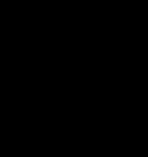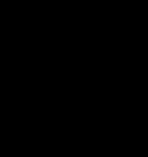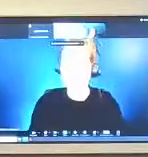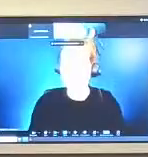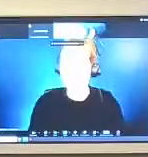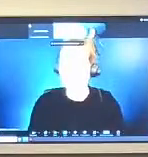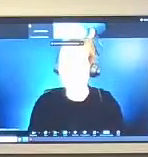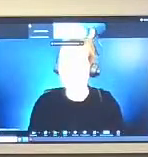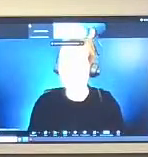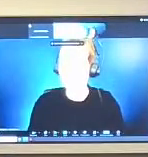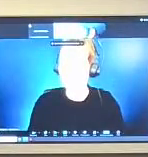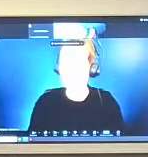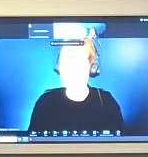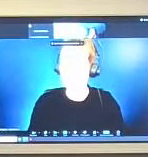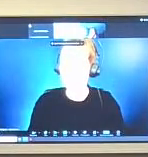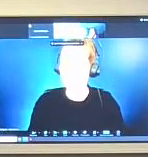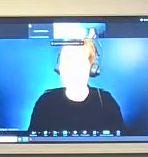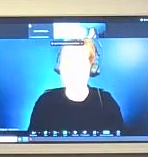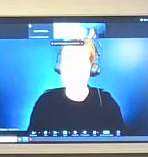Yeah.